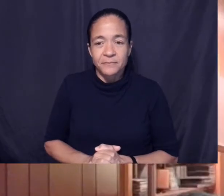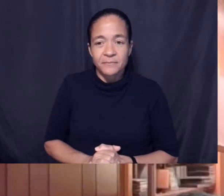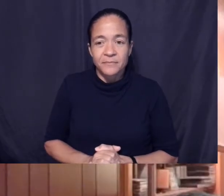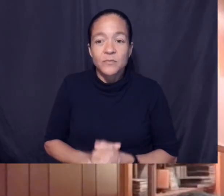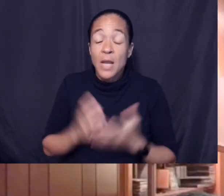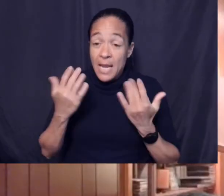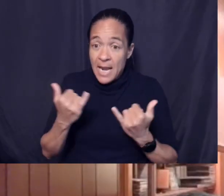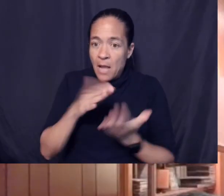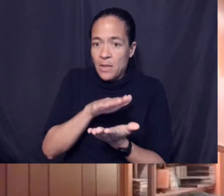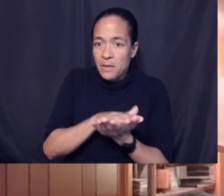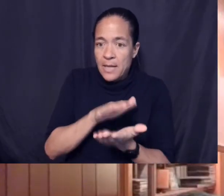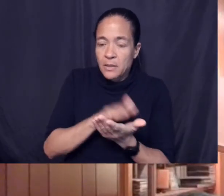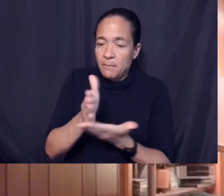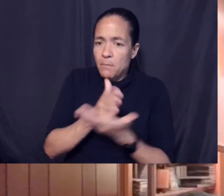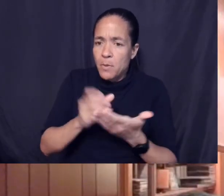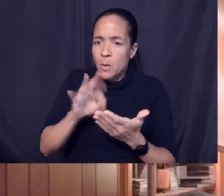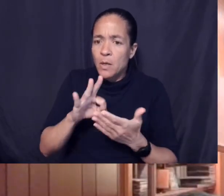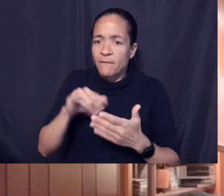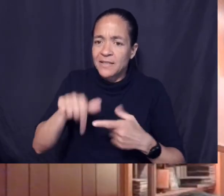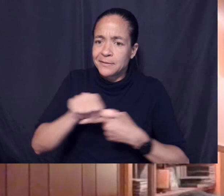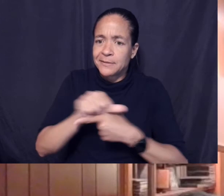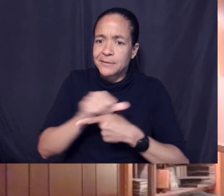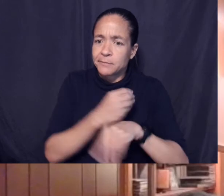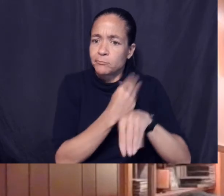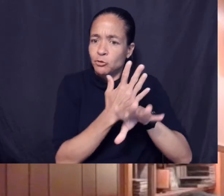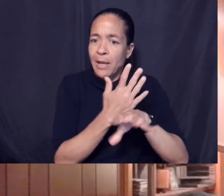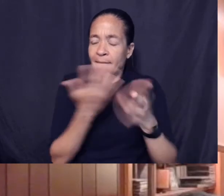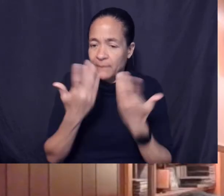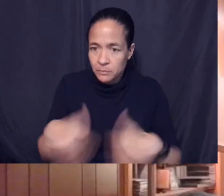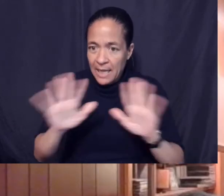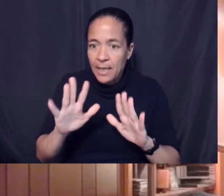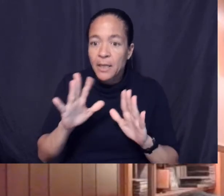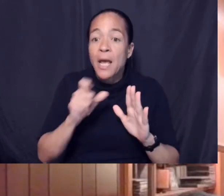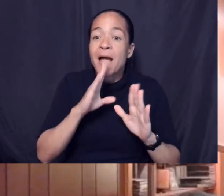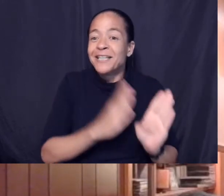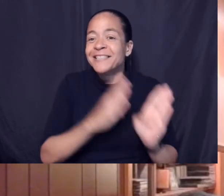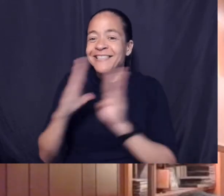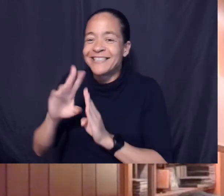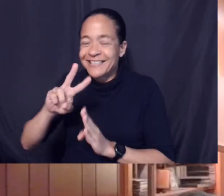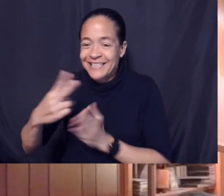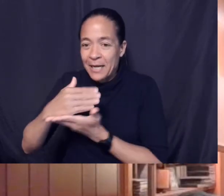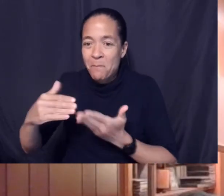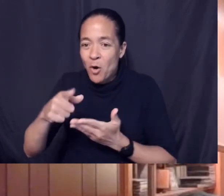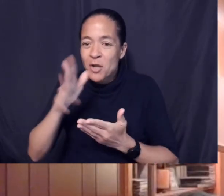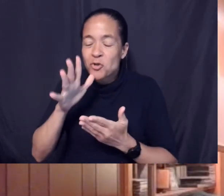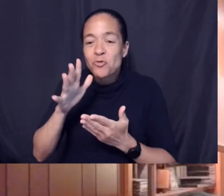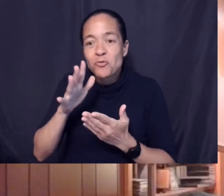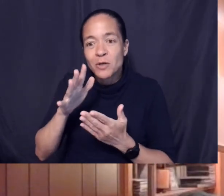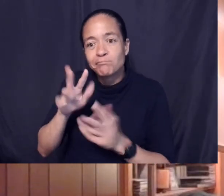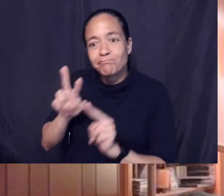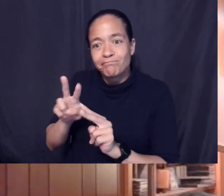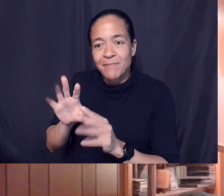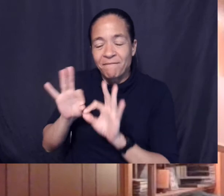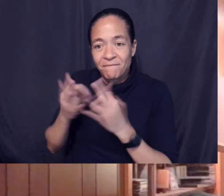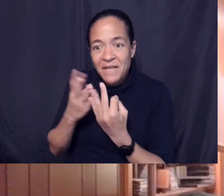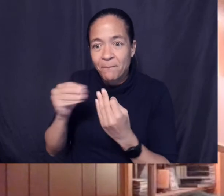have now completed the academic portion of our webinar. Now let us move to the second part of our webinar, where you will meet